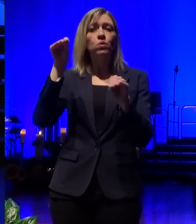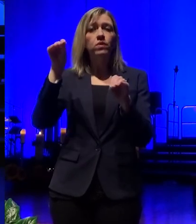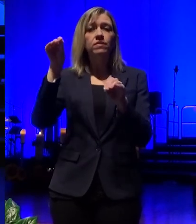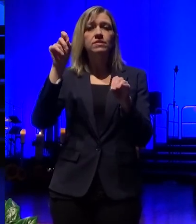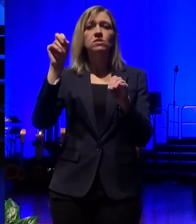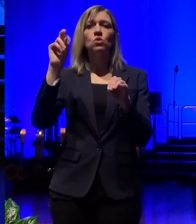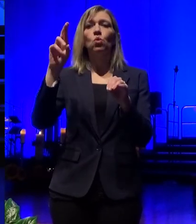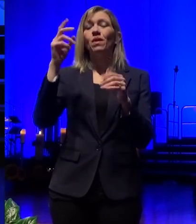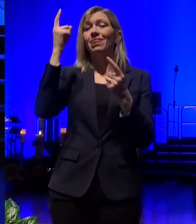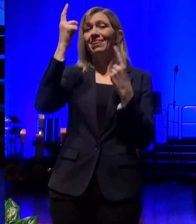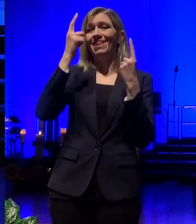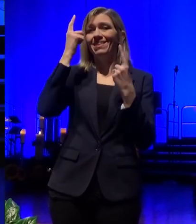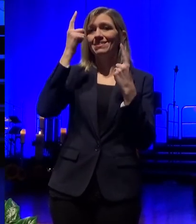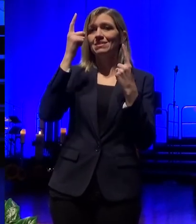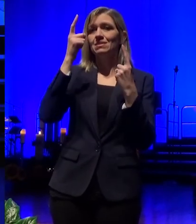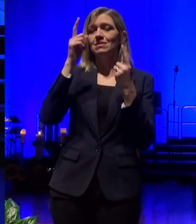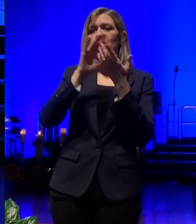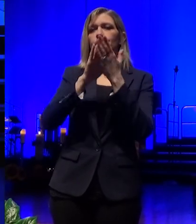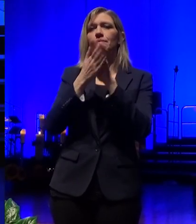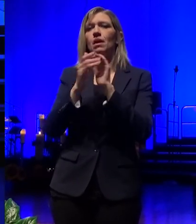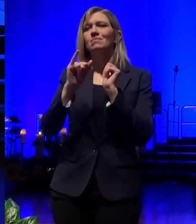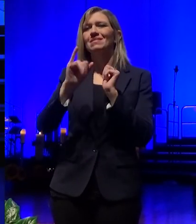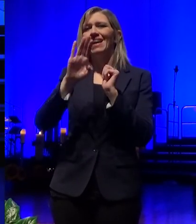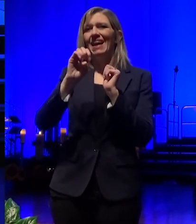thinks, ice forms